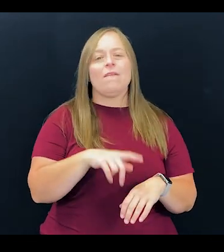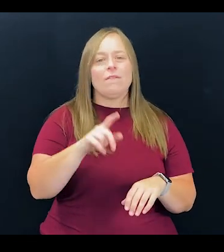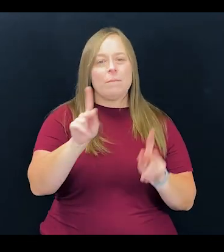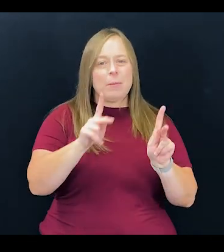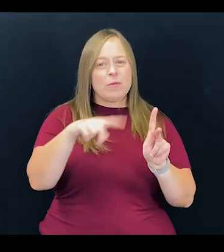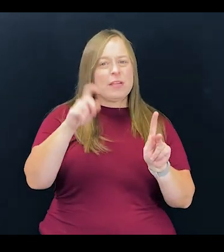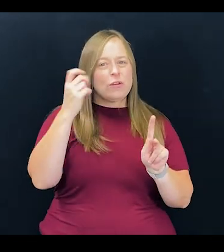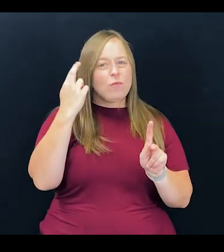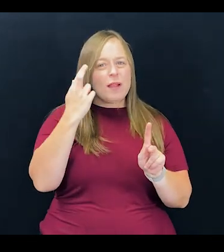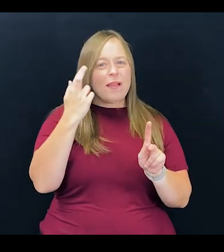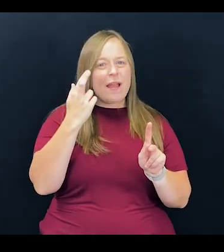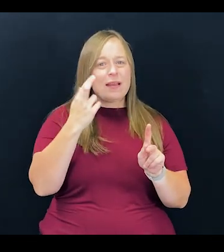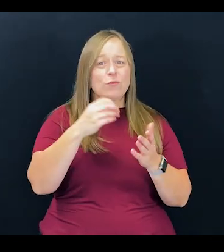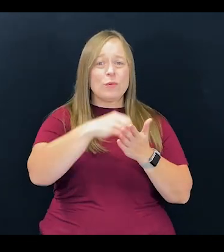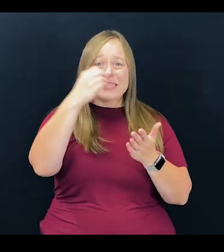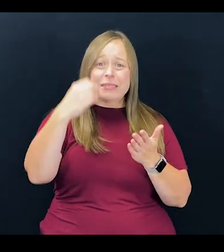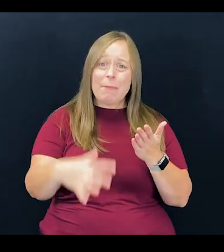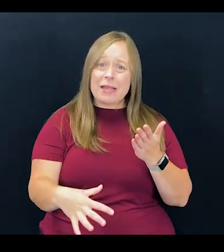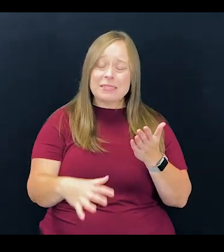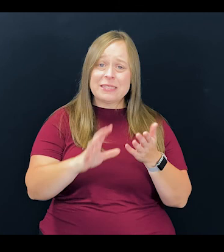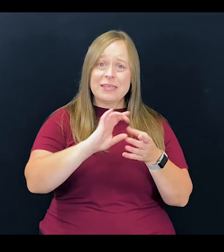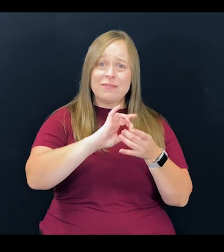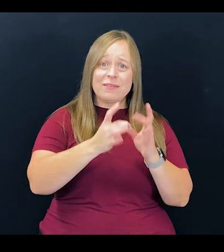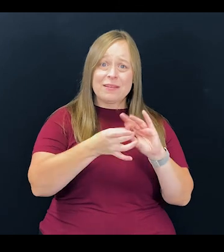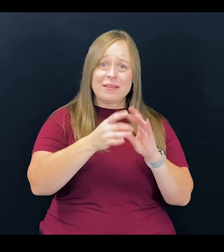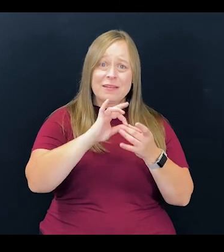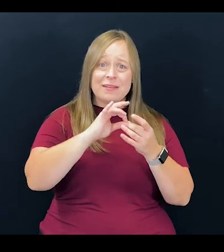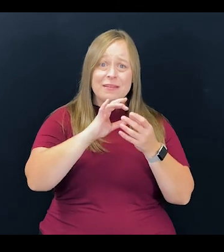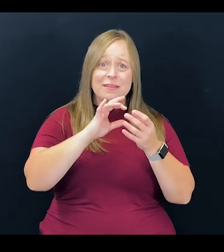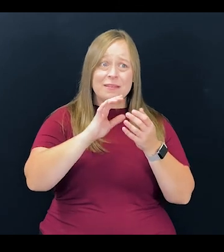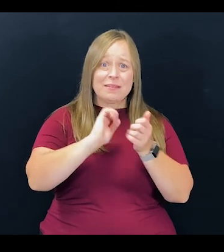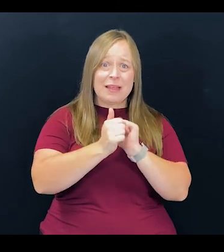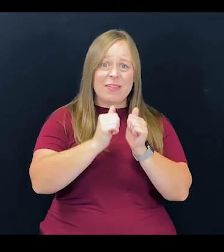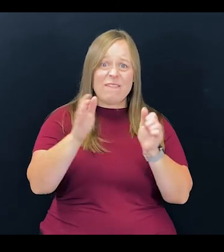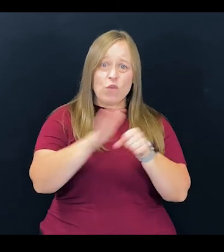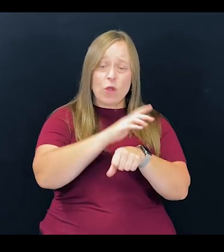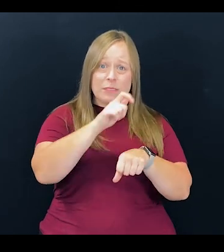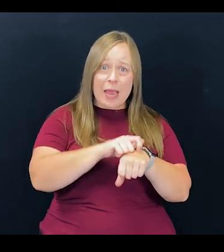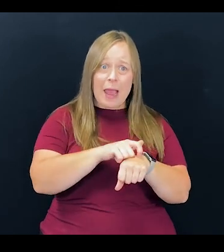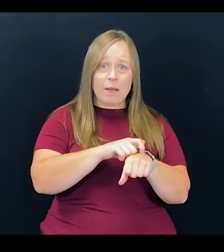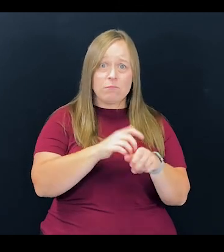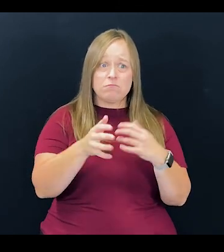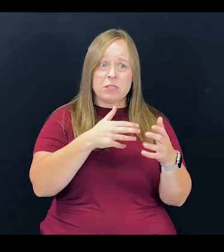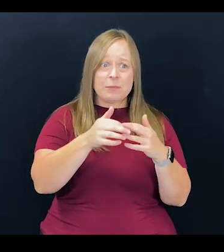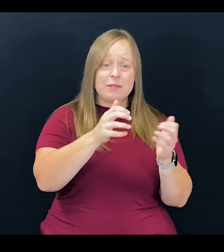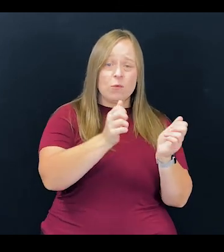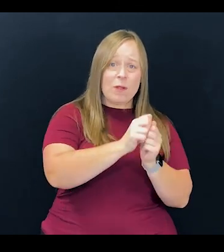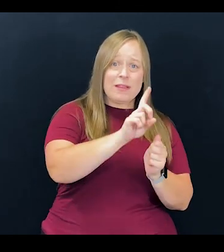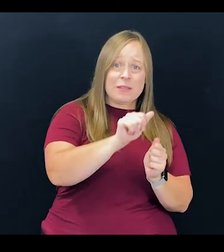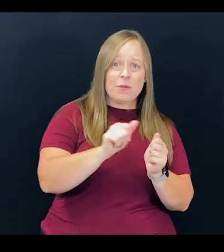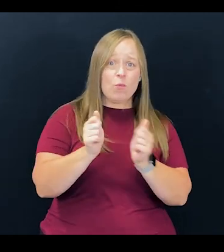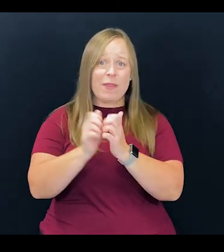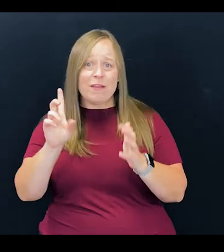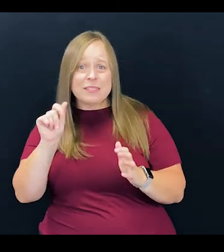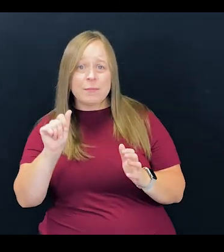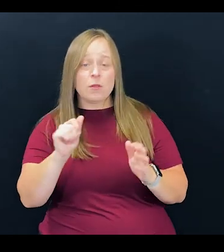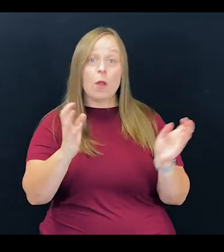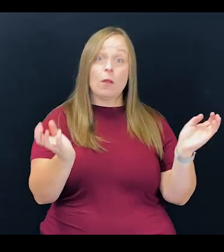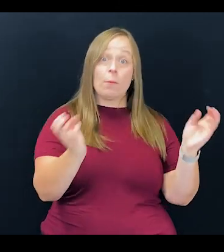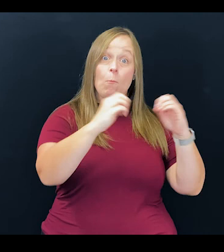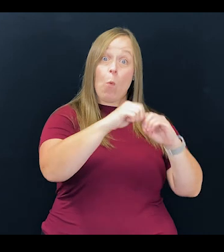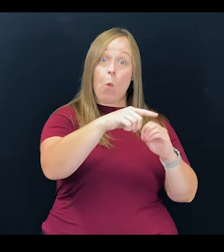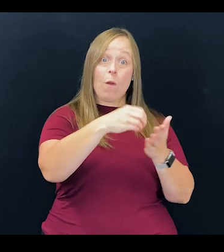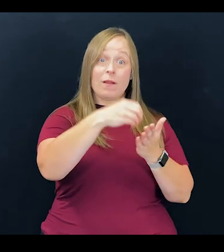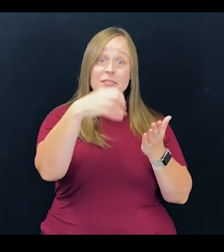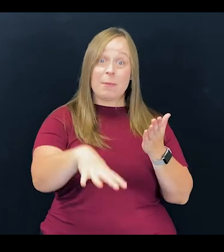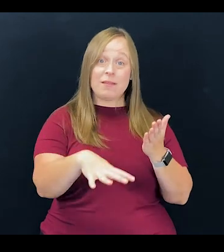folks need to realize that it is expensive to be an athlete full time, and in many cases,